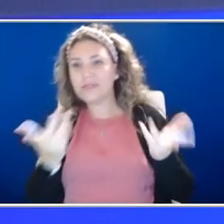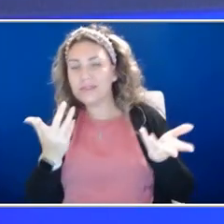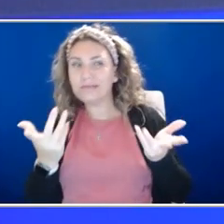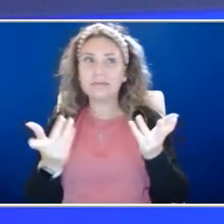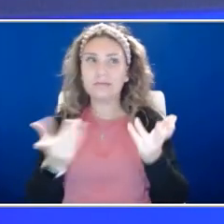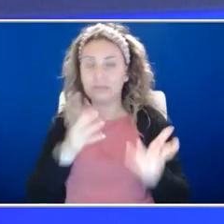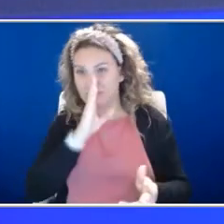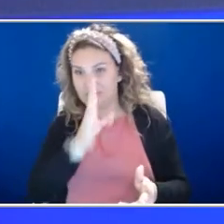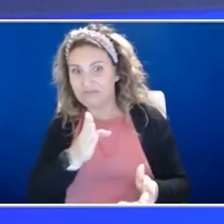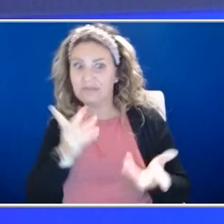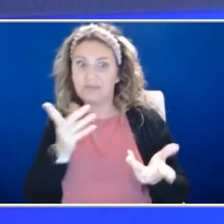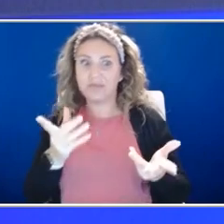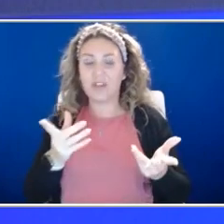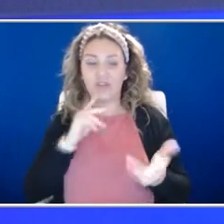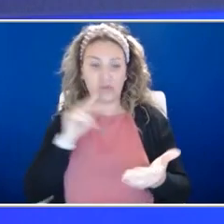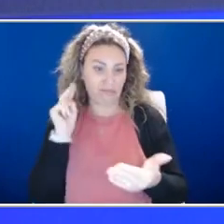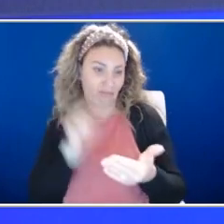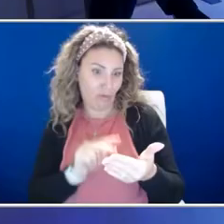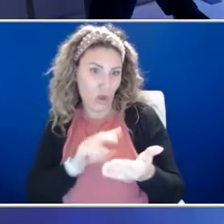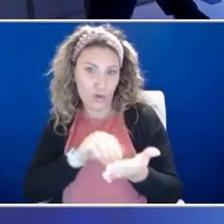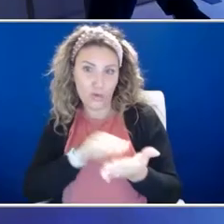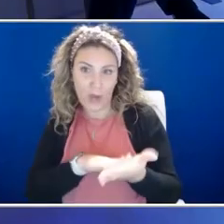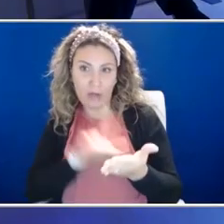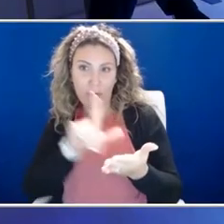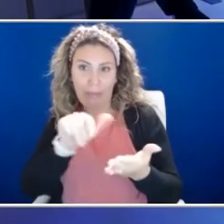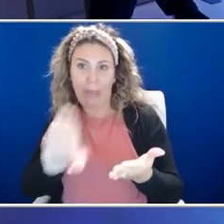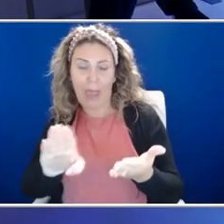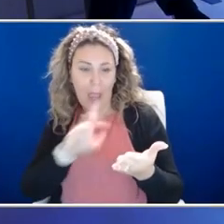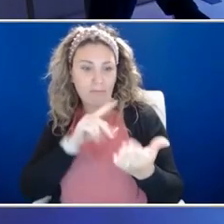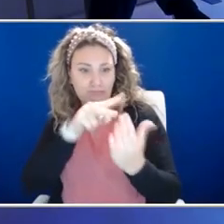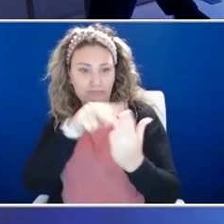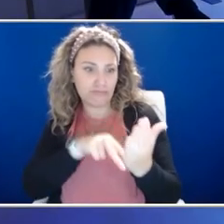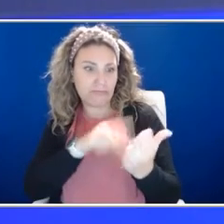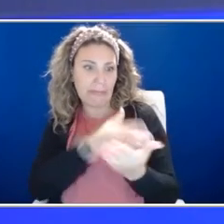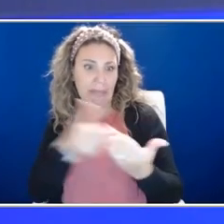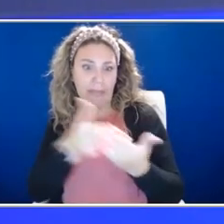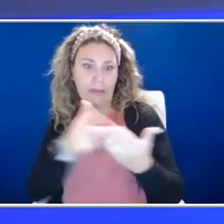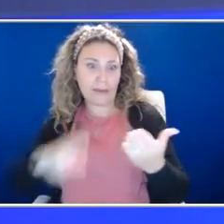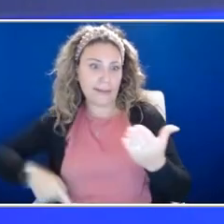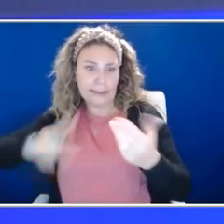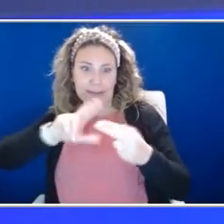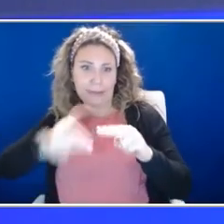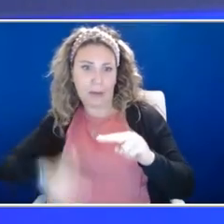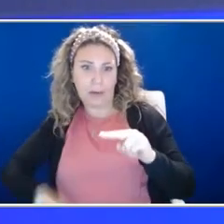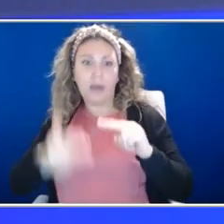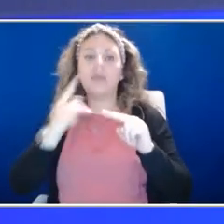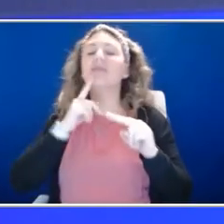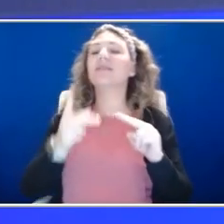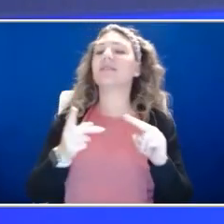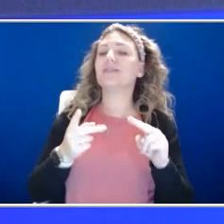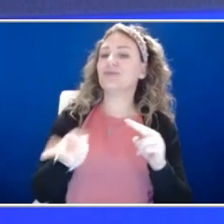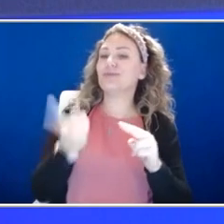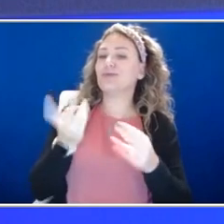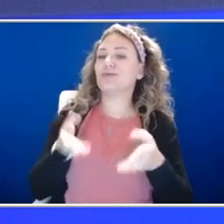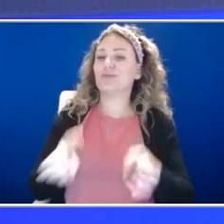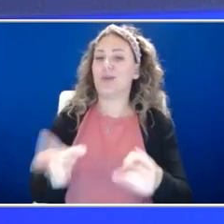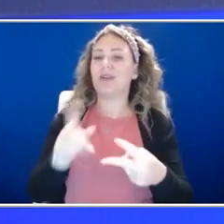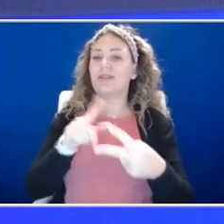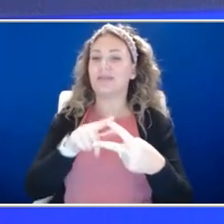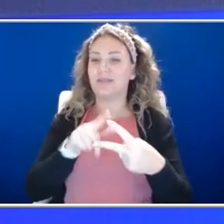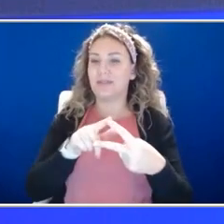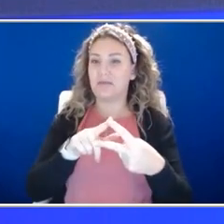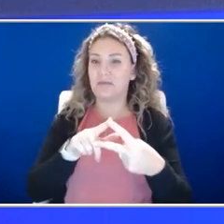me looking at the record in the labs and thinking, okay, things are going south. Yeah, so there are two ways of doing this. One is to look at